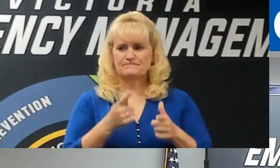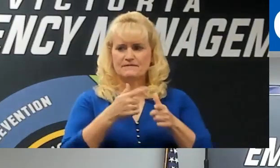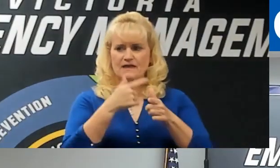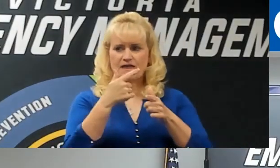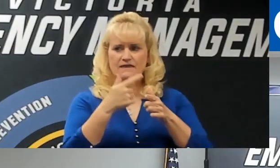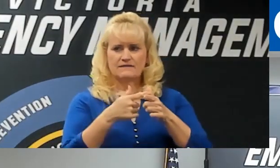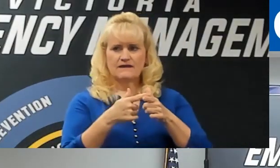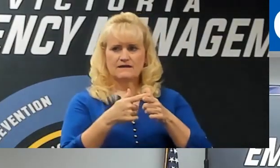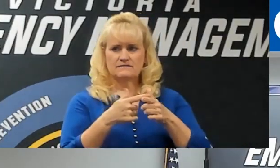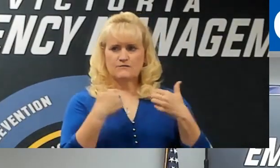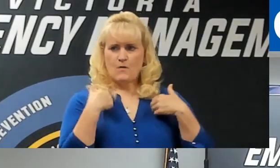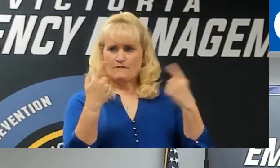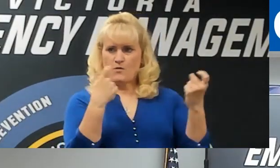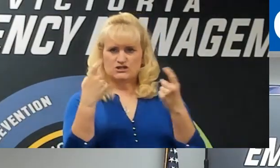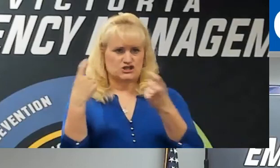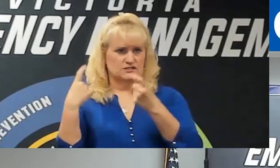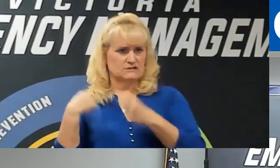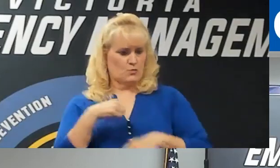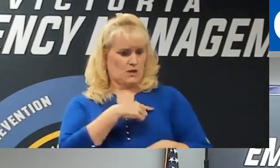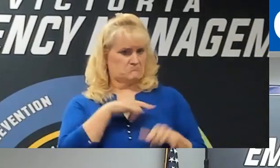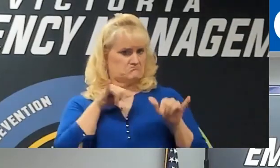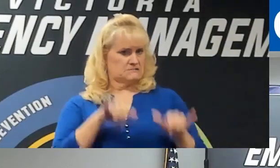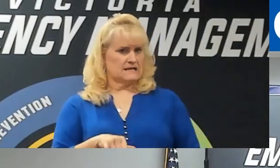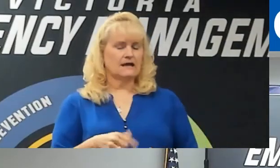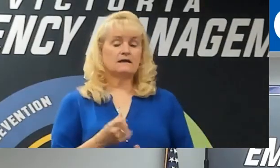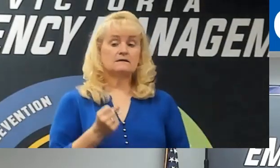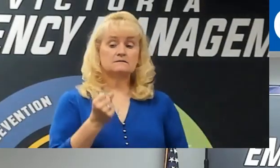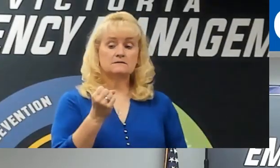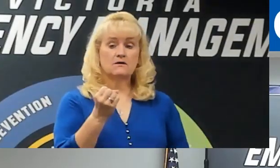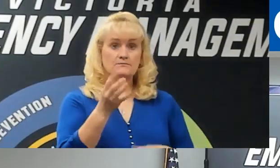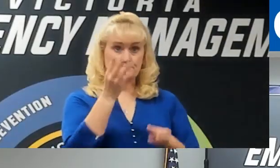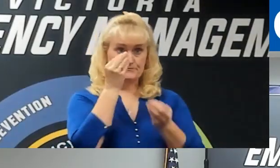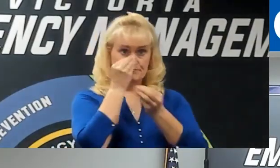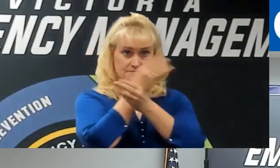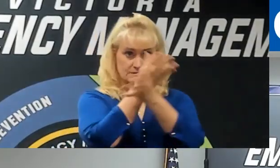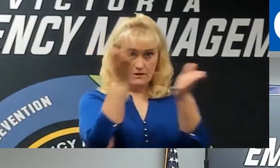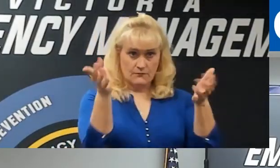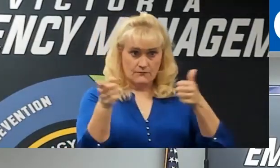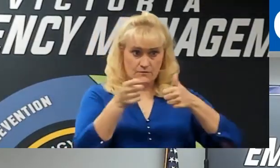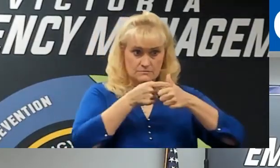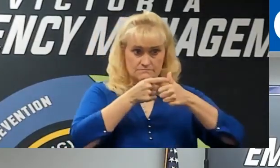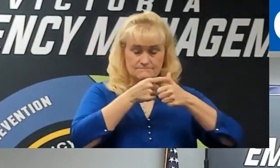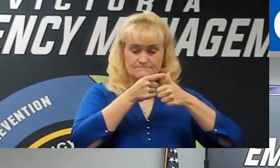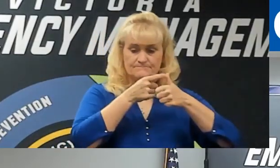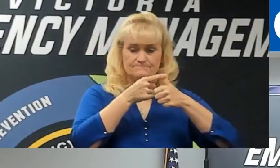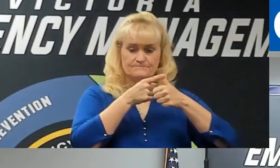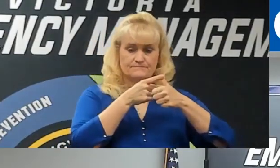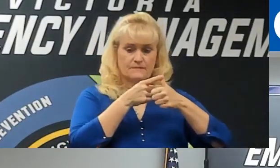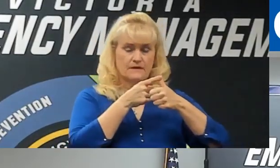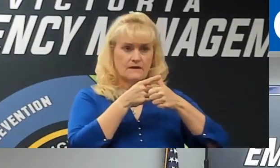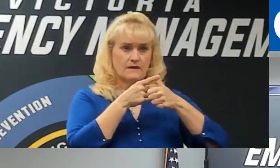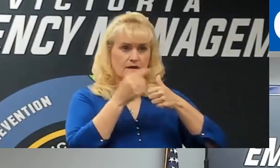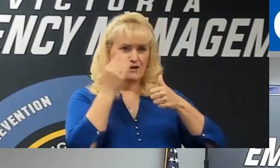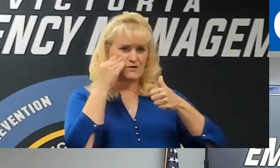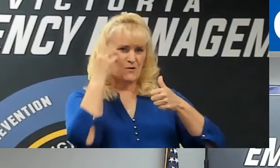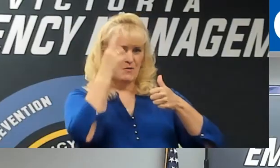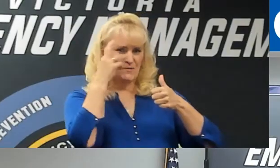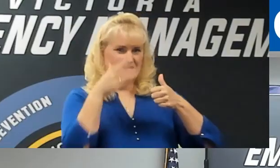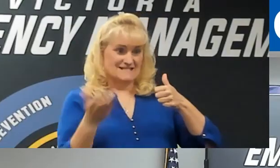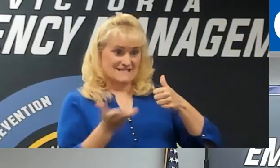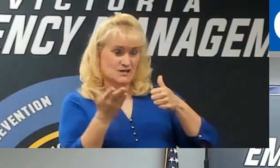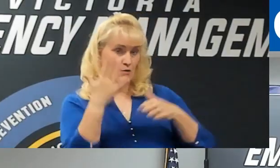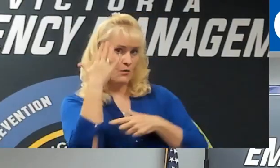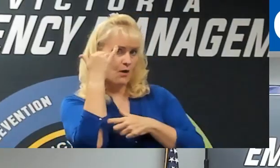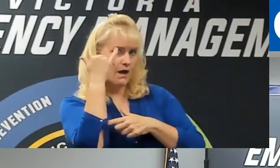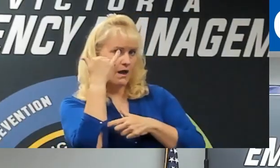around if you have any questions, okay? So let me tell you that, of course, we're all here, and you know why we're here, because there's been a spike